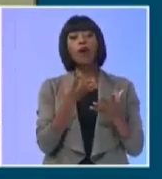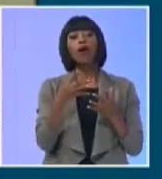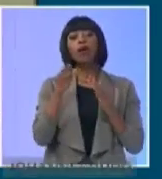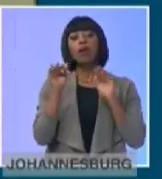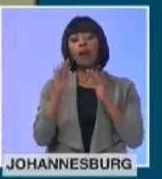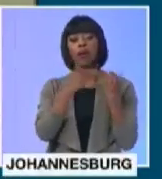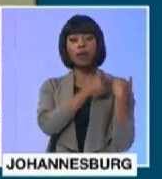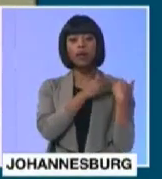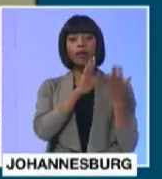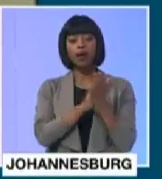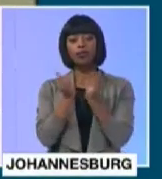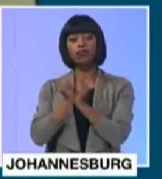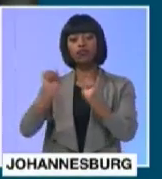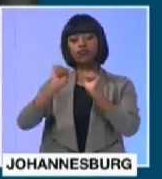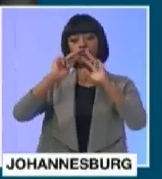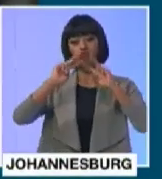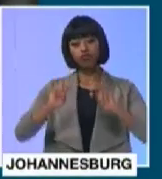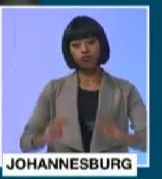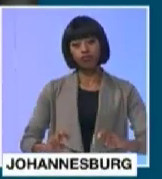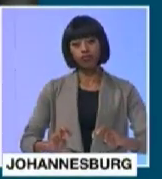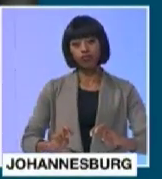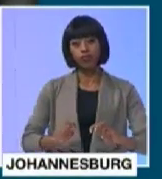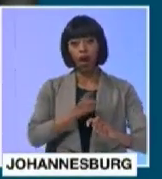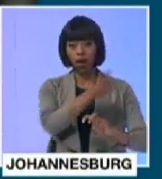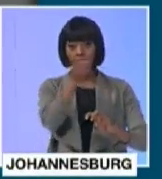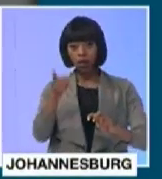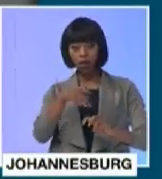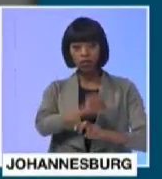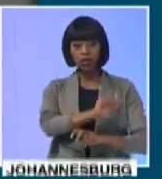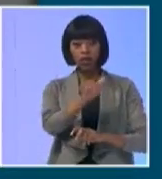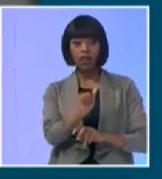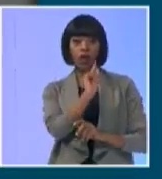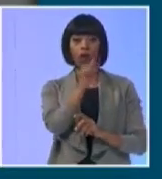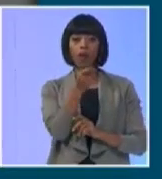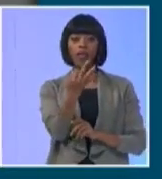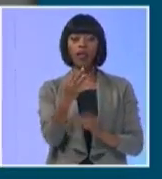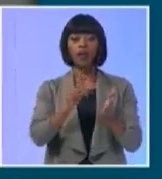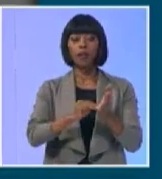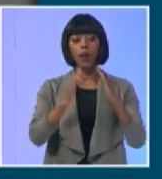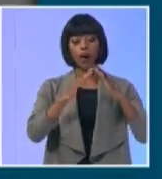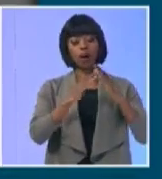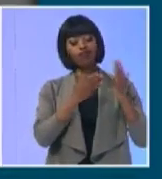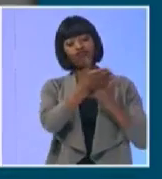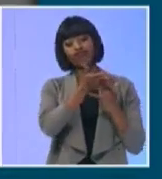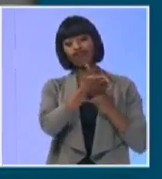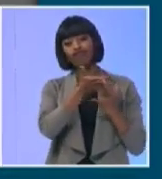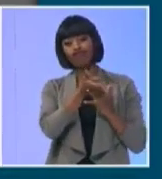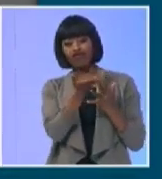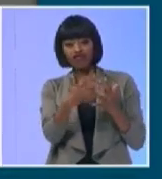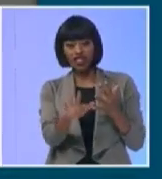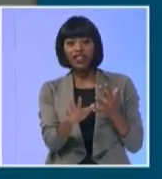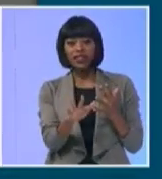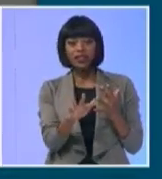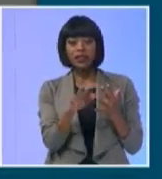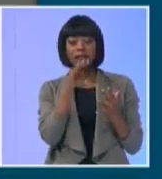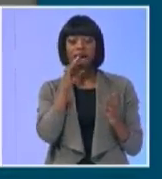Public Safety and Justice Survey. Across South Africa, about 1.3 million homes were broken into,